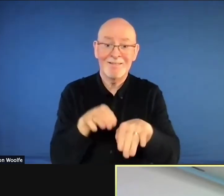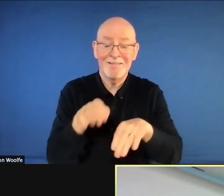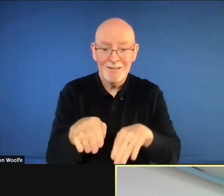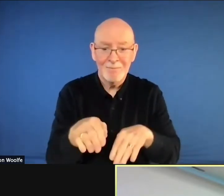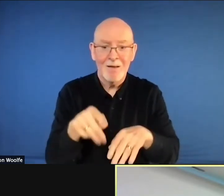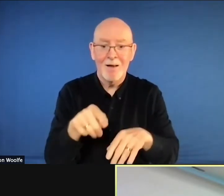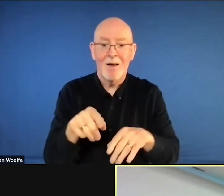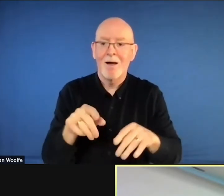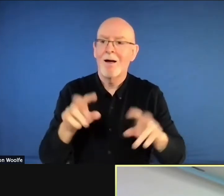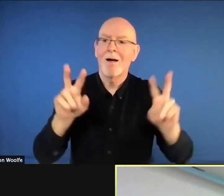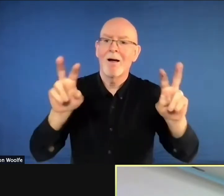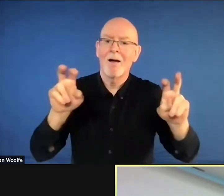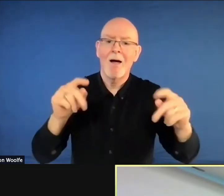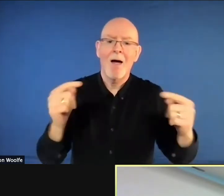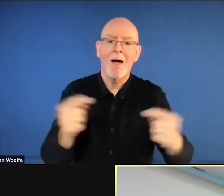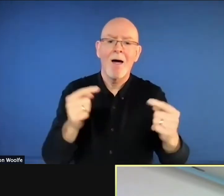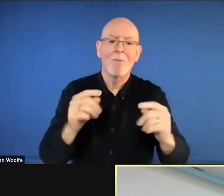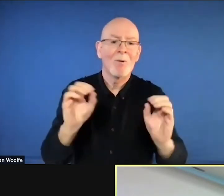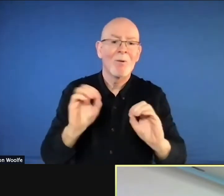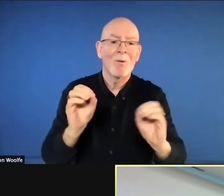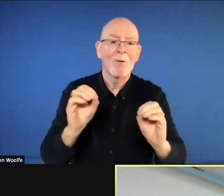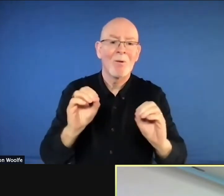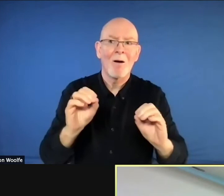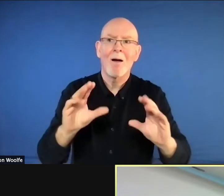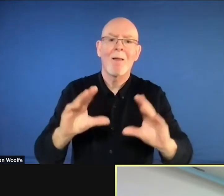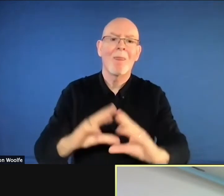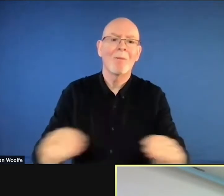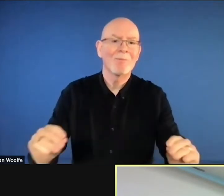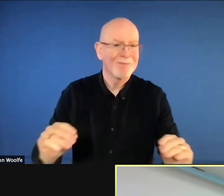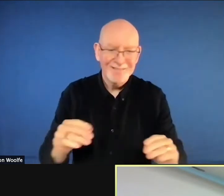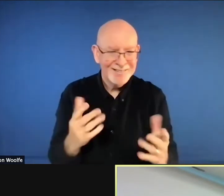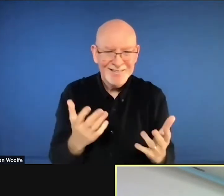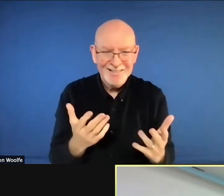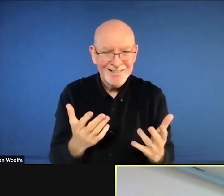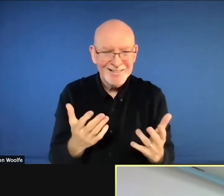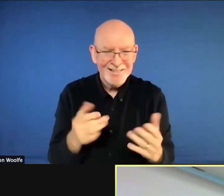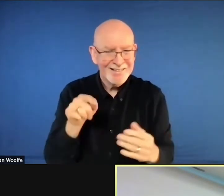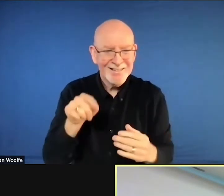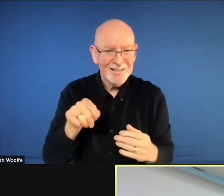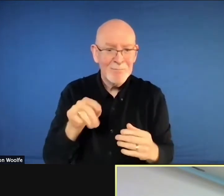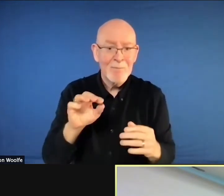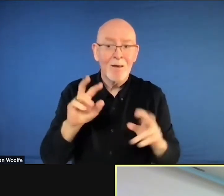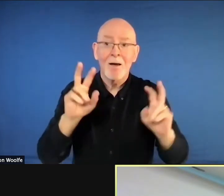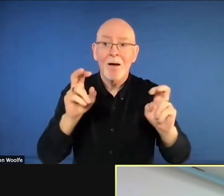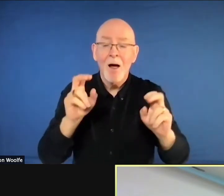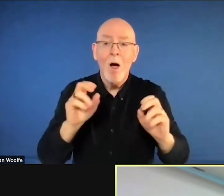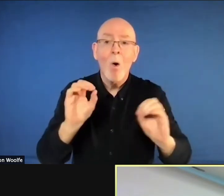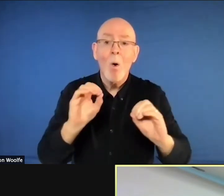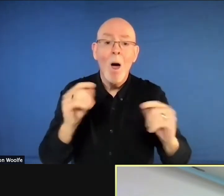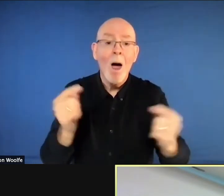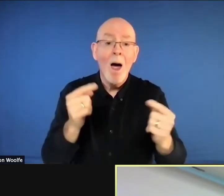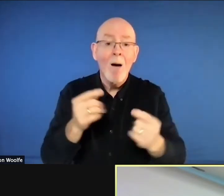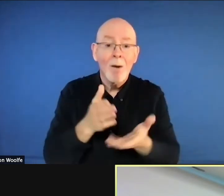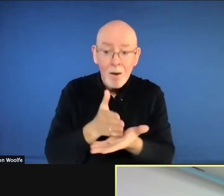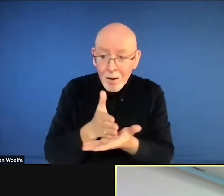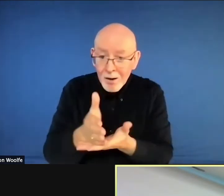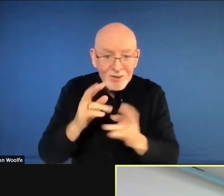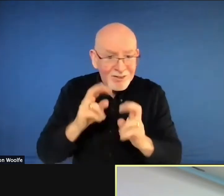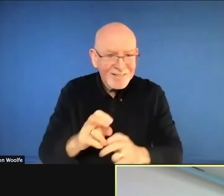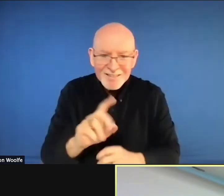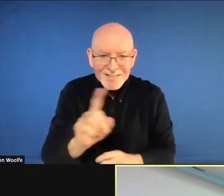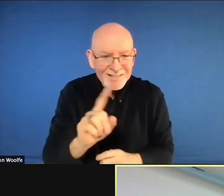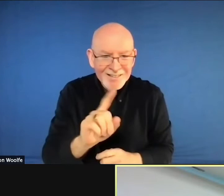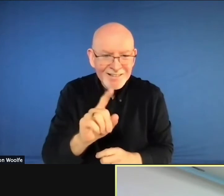or in wherever you meet the refugees. But even do no harm is also when you're treating